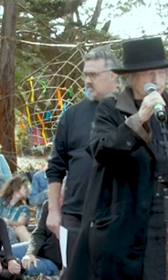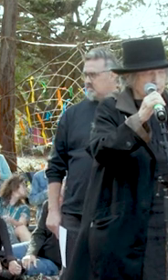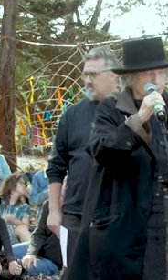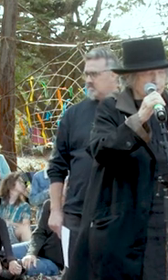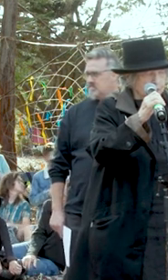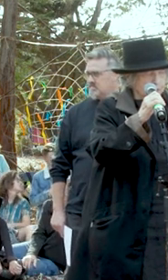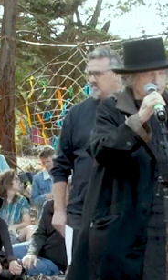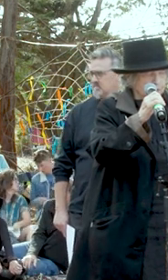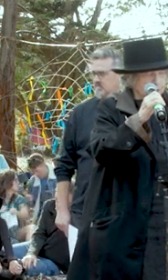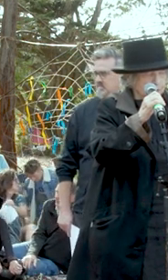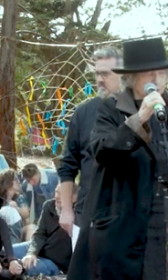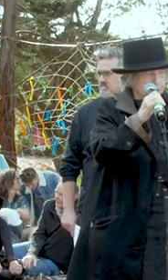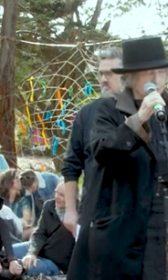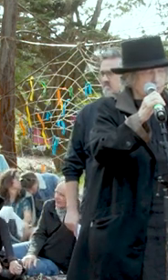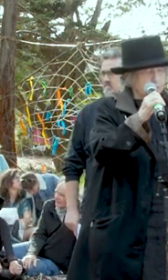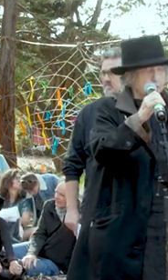Derek Thomas.